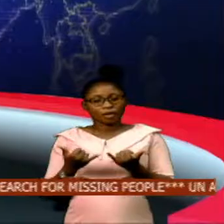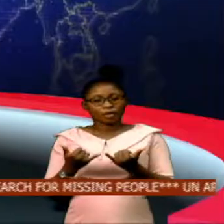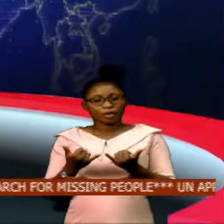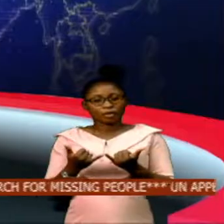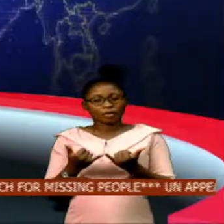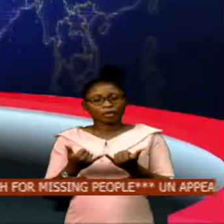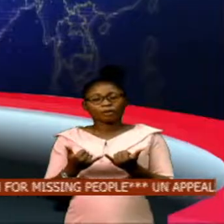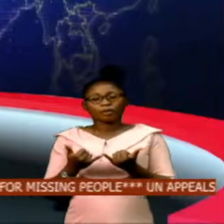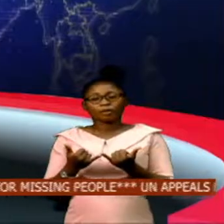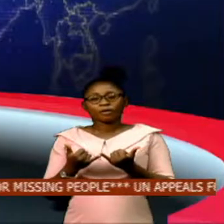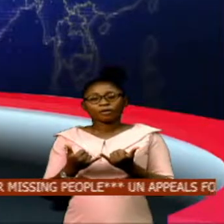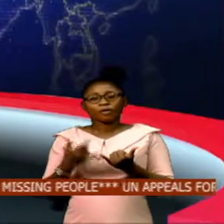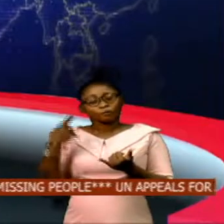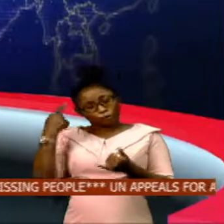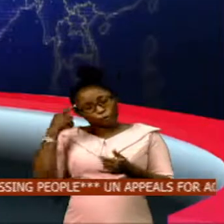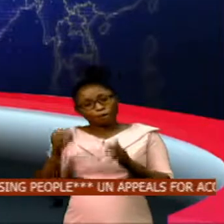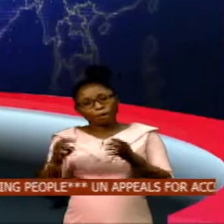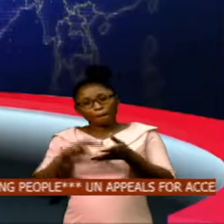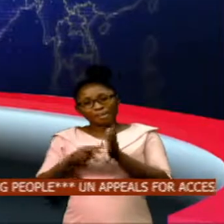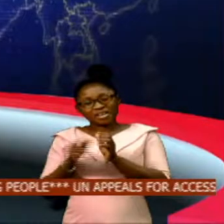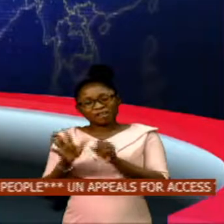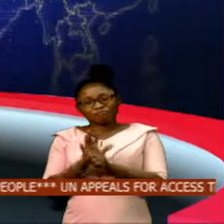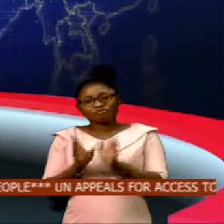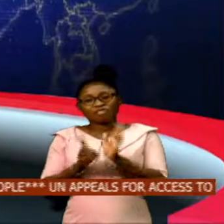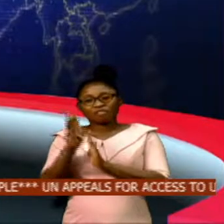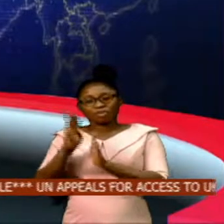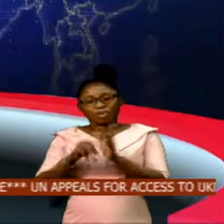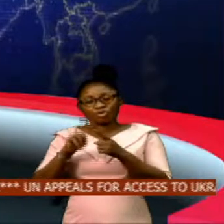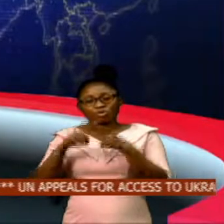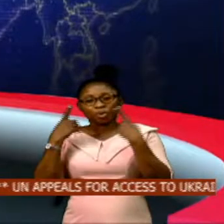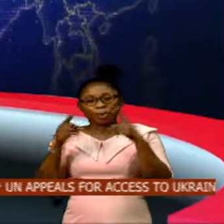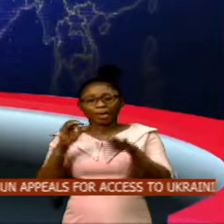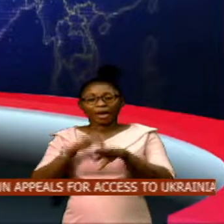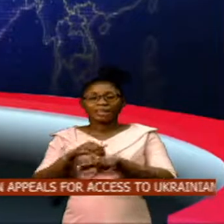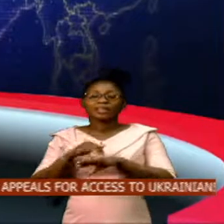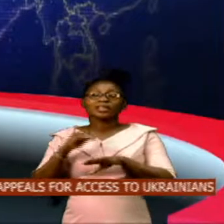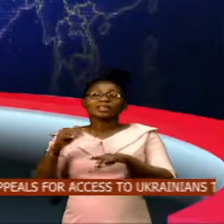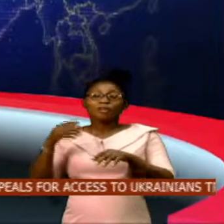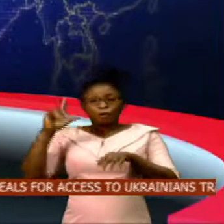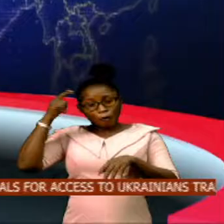Now, for meaningful developments to happen, governments at all levels